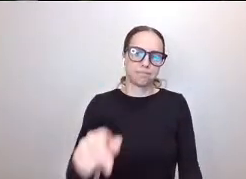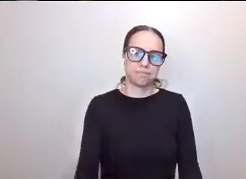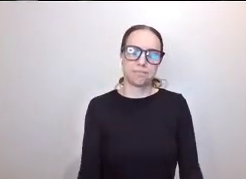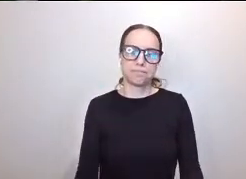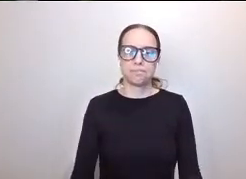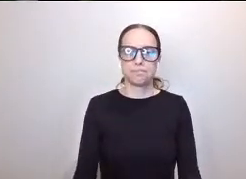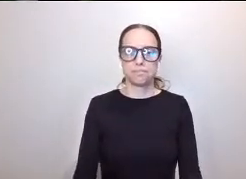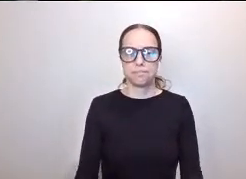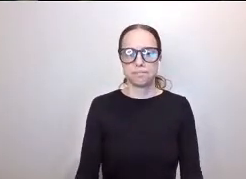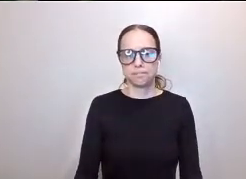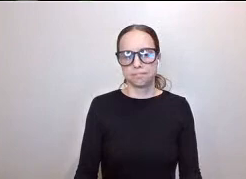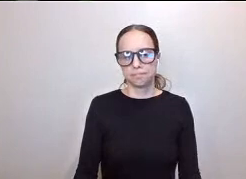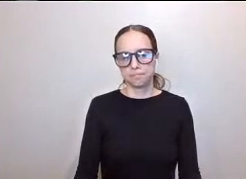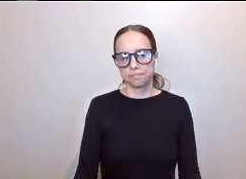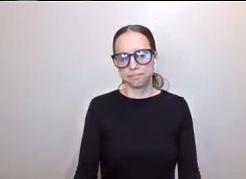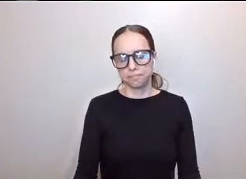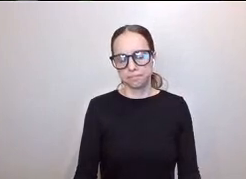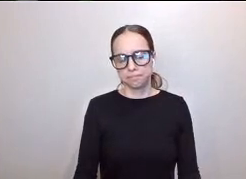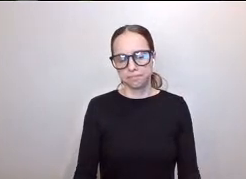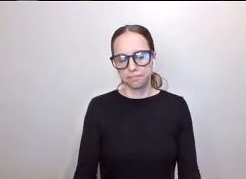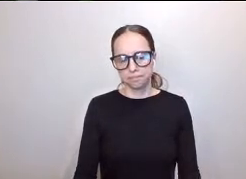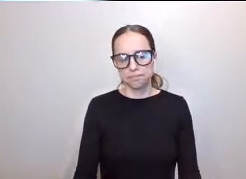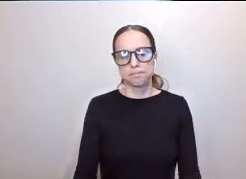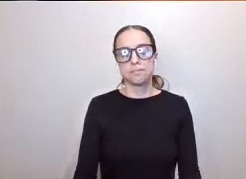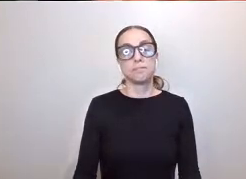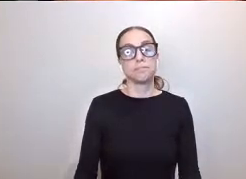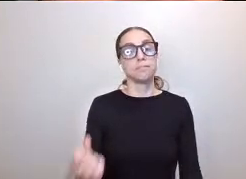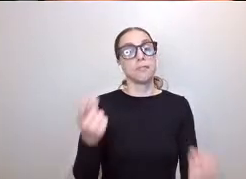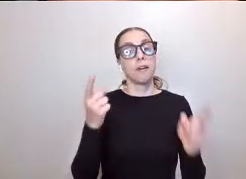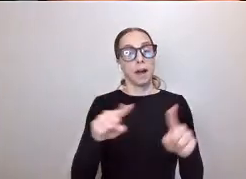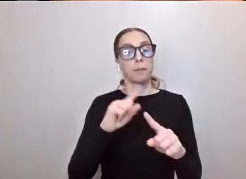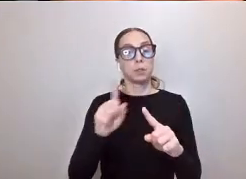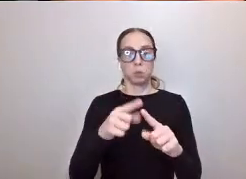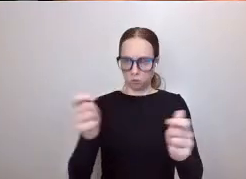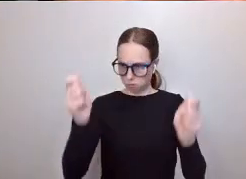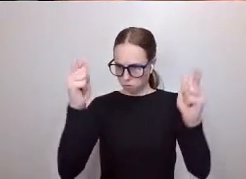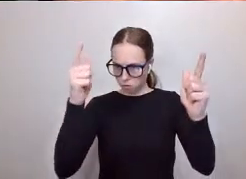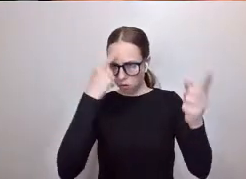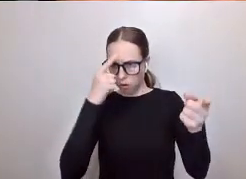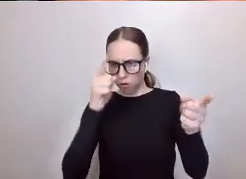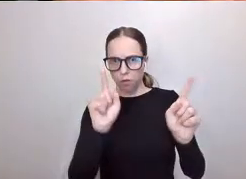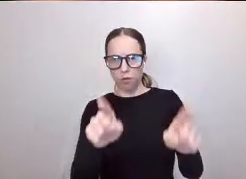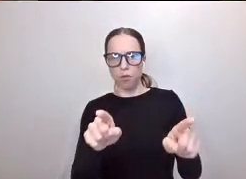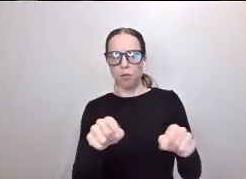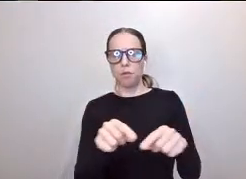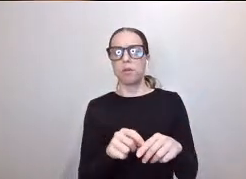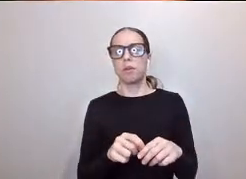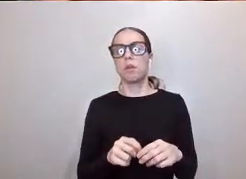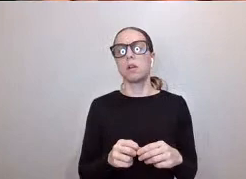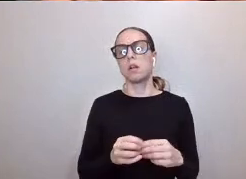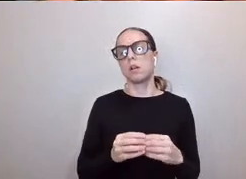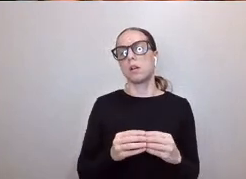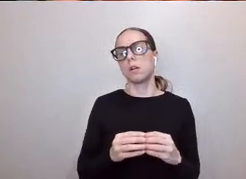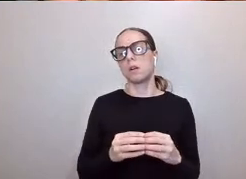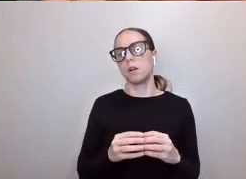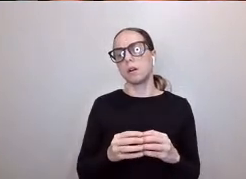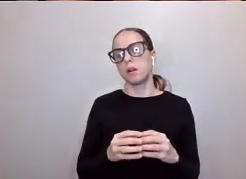because what happens with consensus in within this